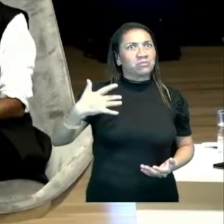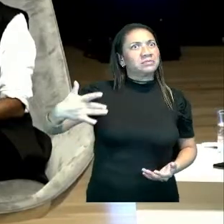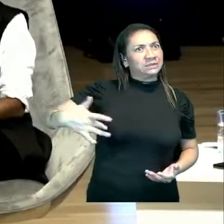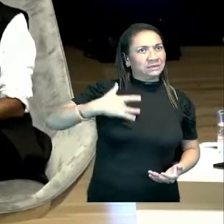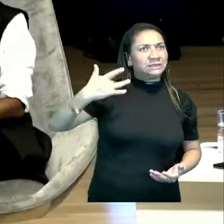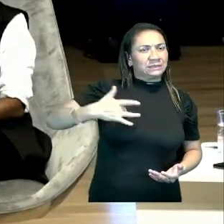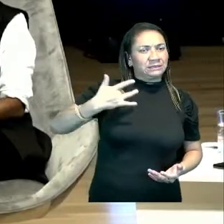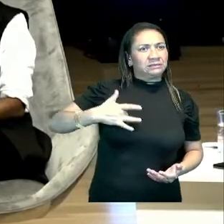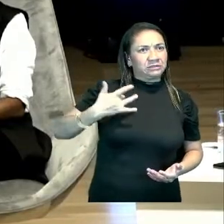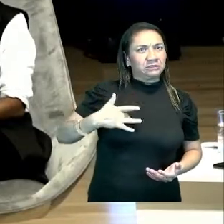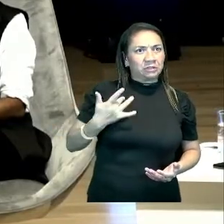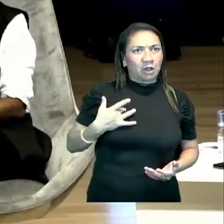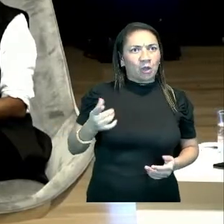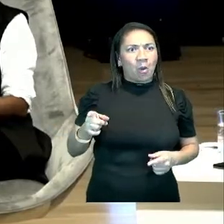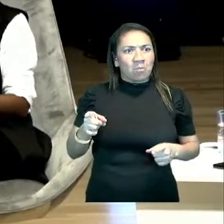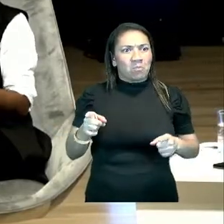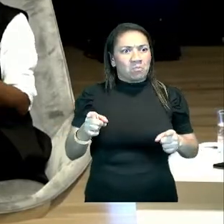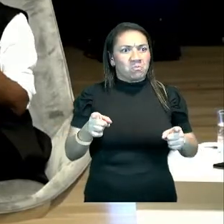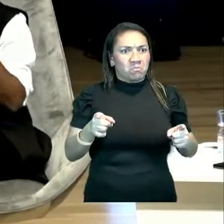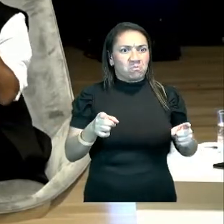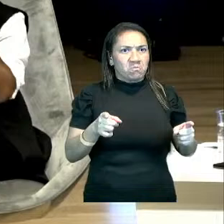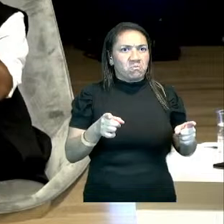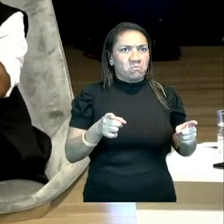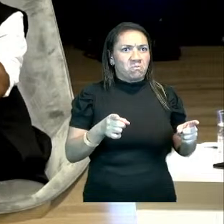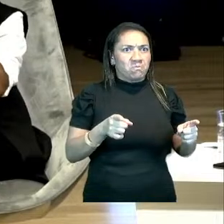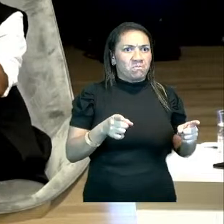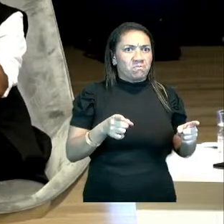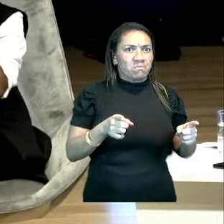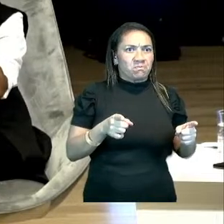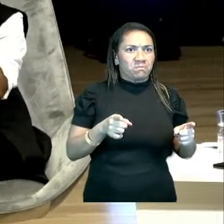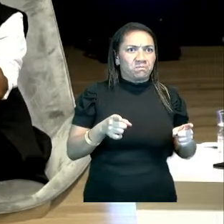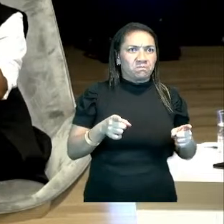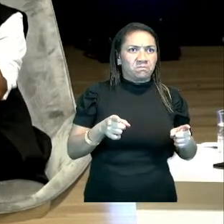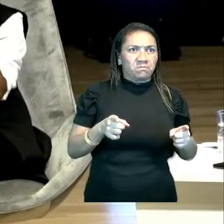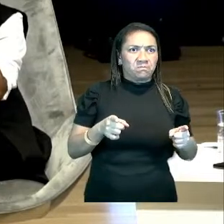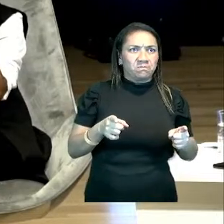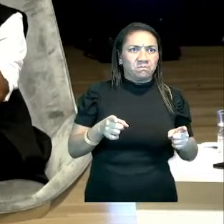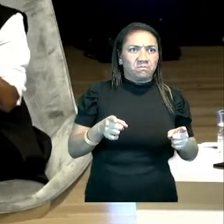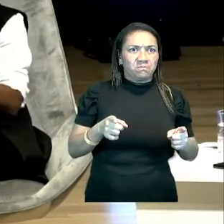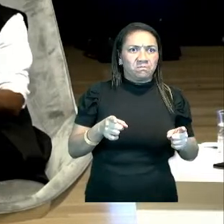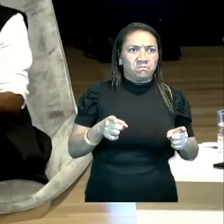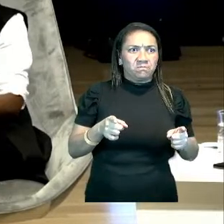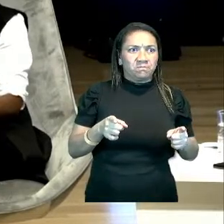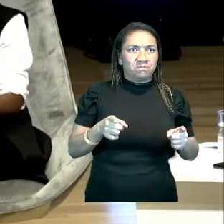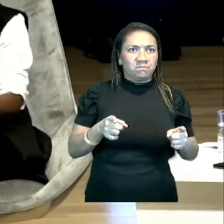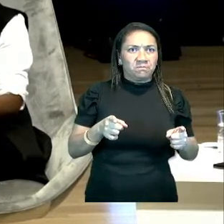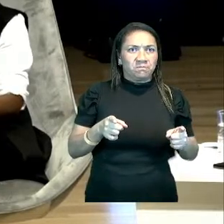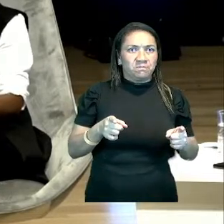generation and sharing. I have the impression that there are so many